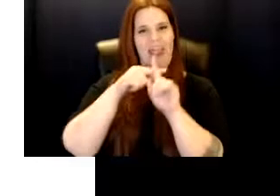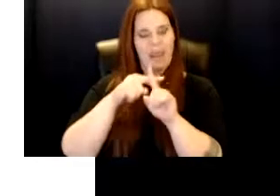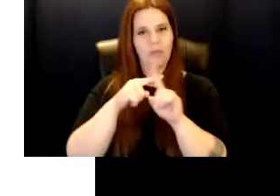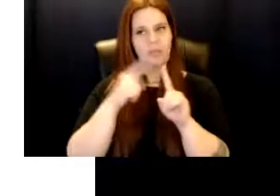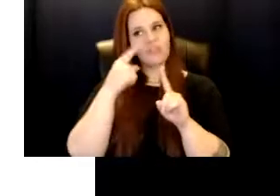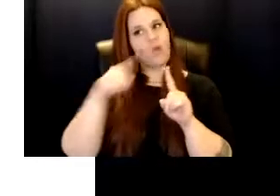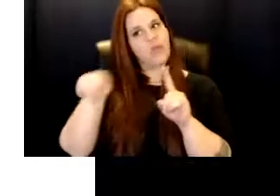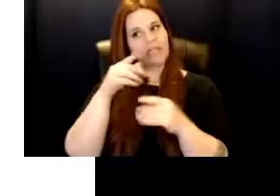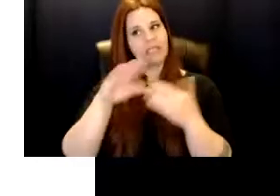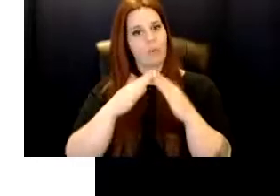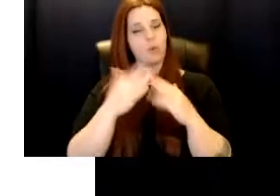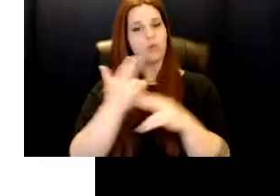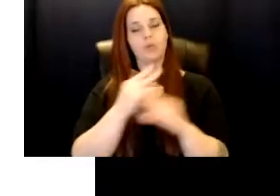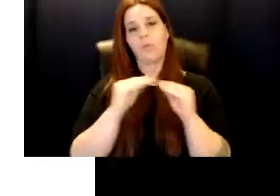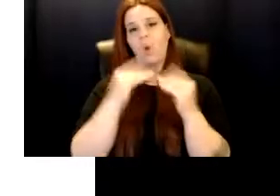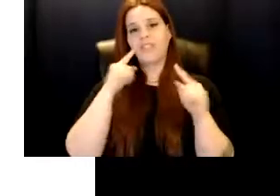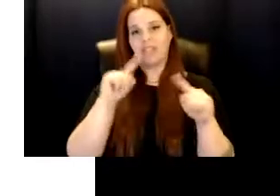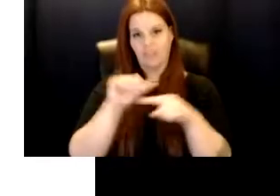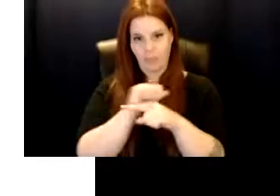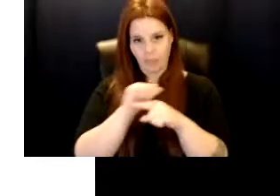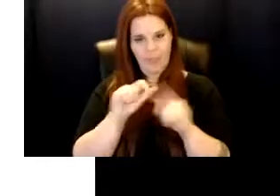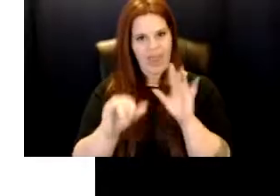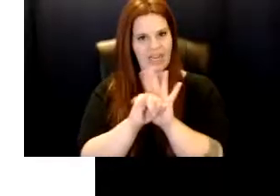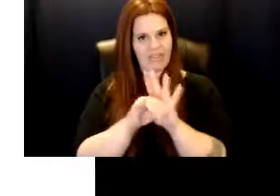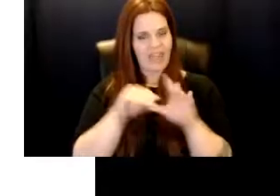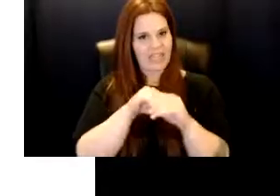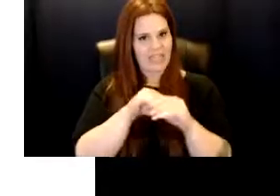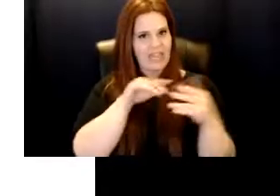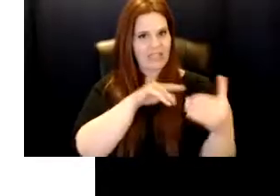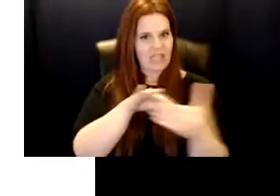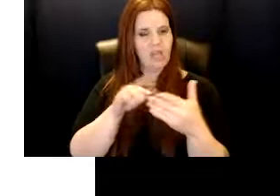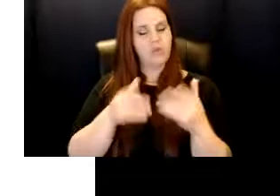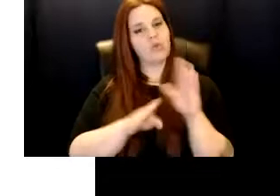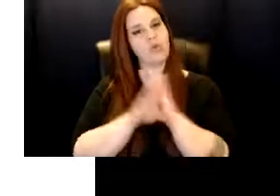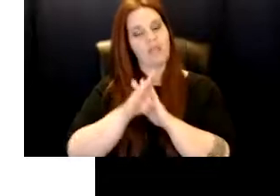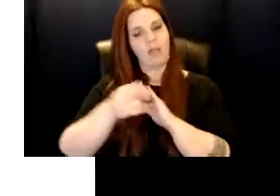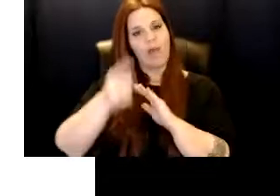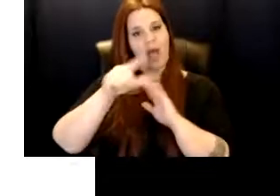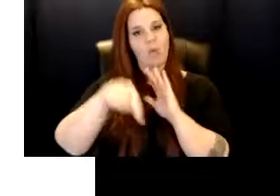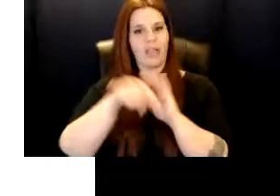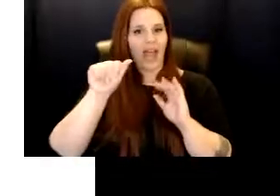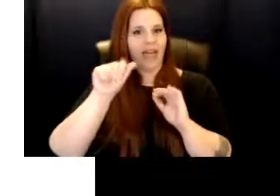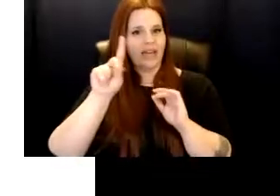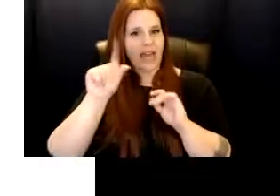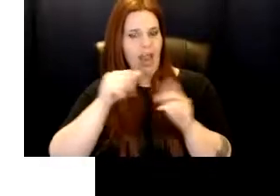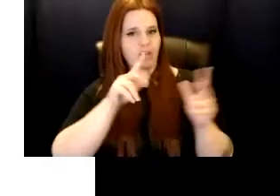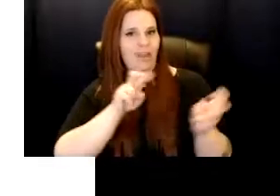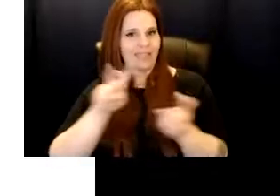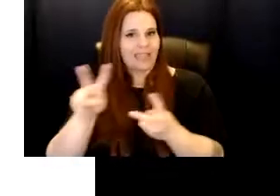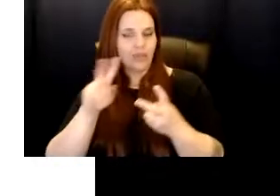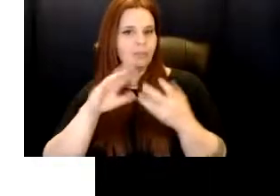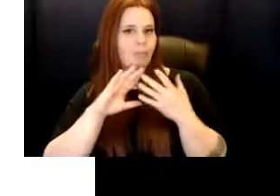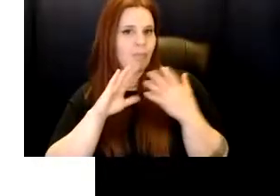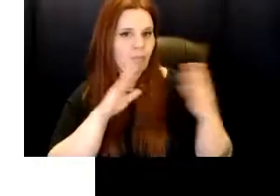successful practices identified in the study to develop high quality ADA transition plans and ultimately more accessible